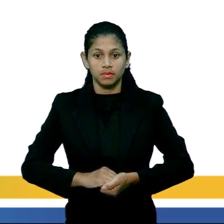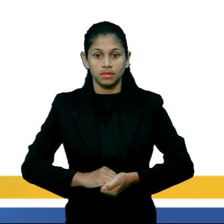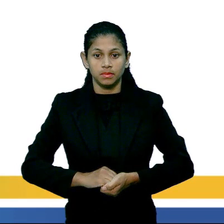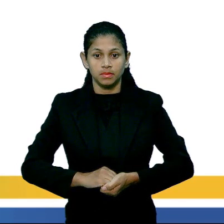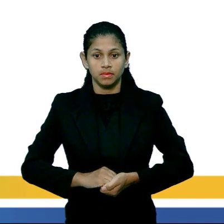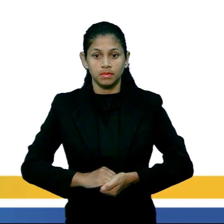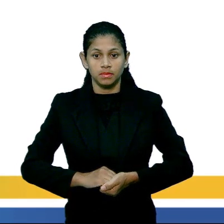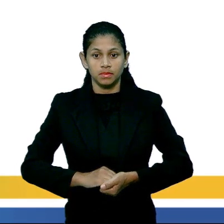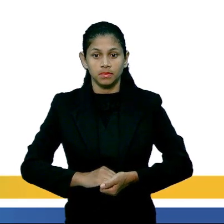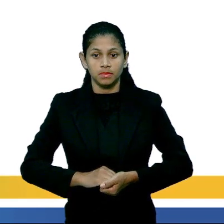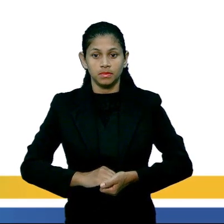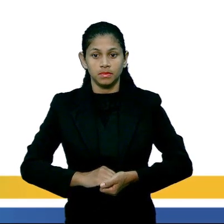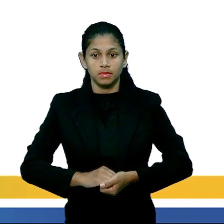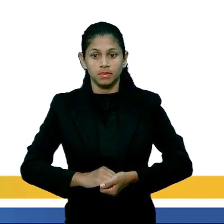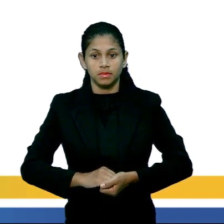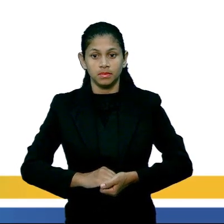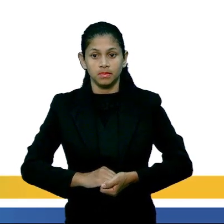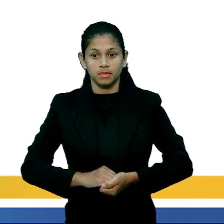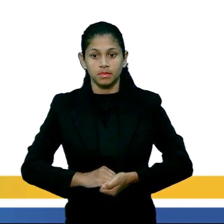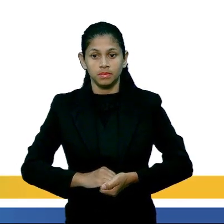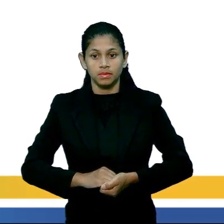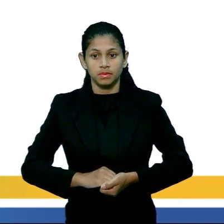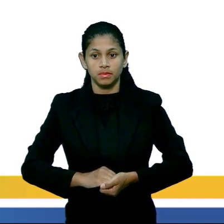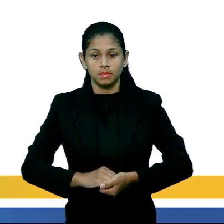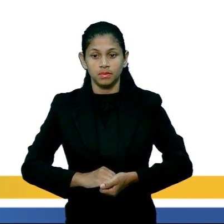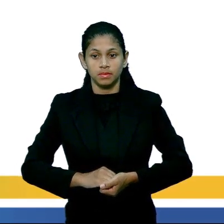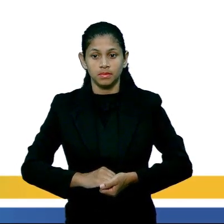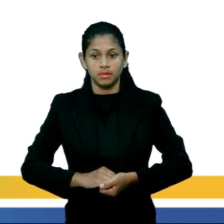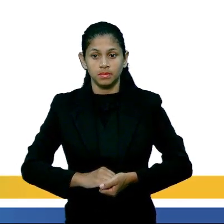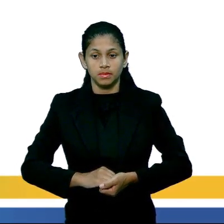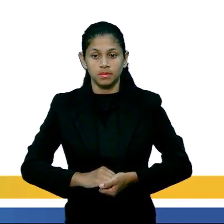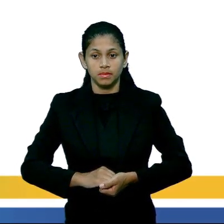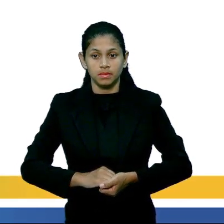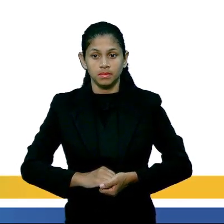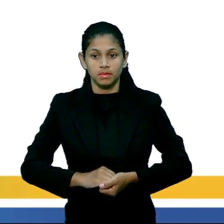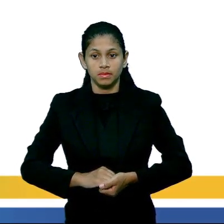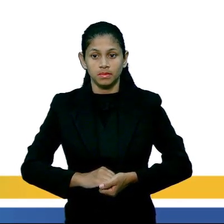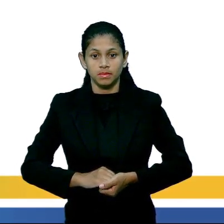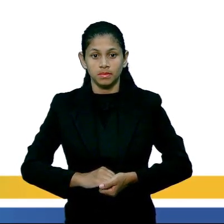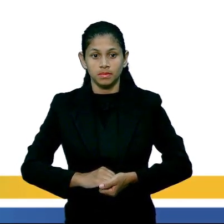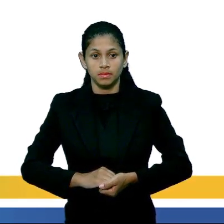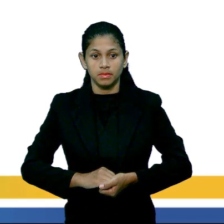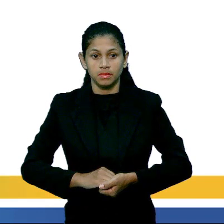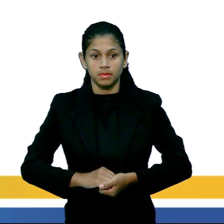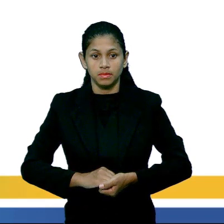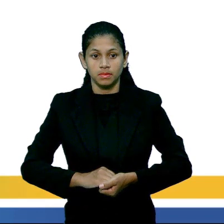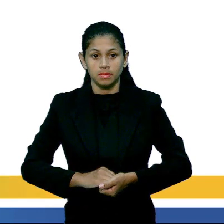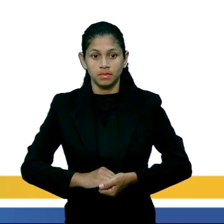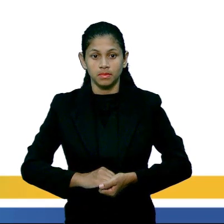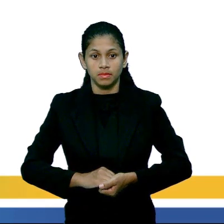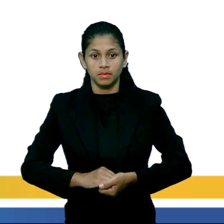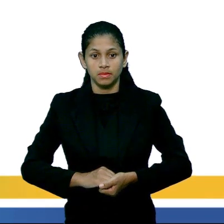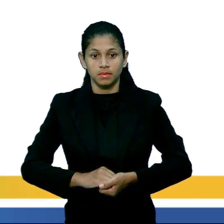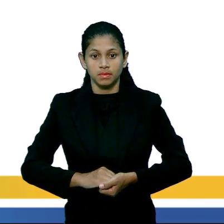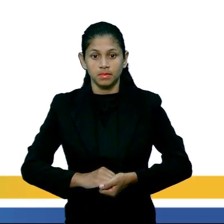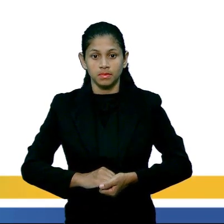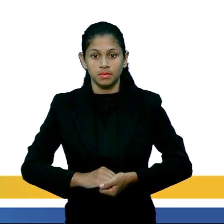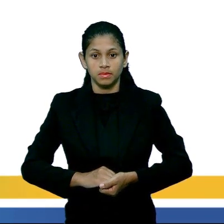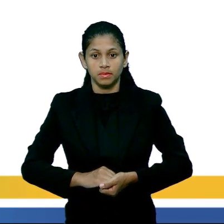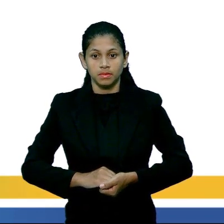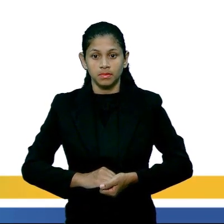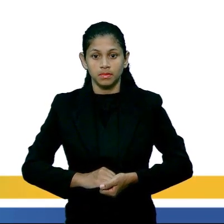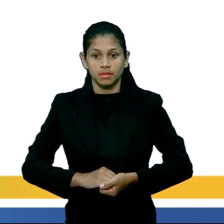the 18th anniversary of the Portuguese language. Patricia Trowbridge, an expert in the